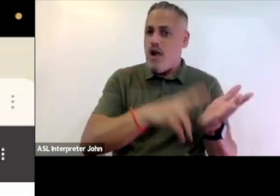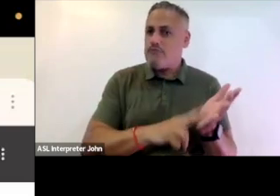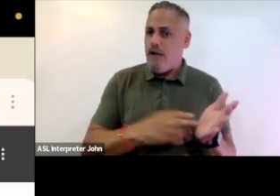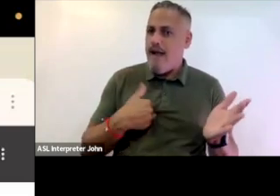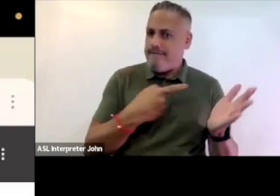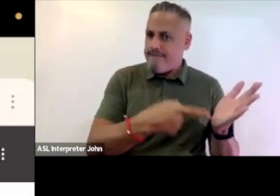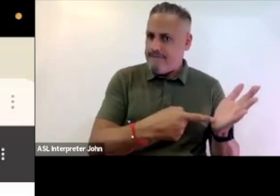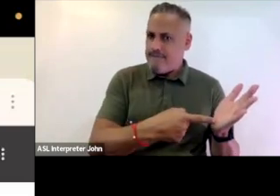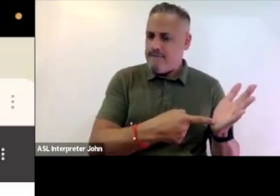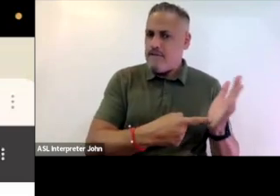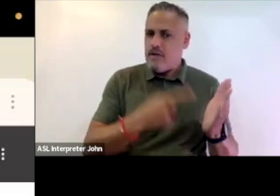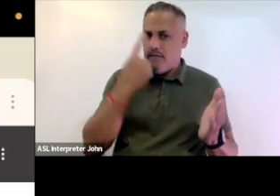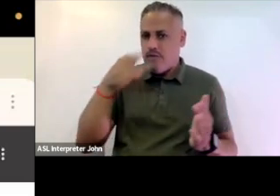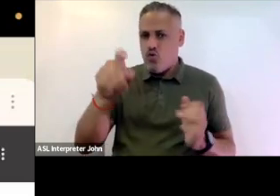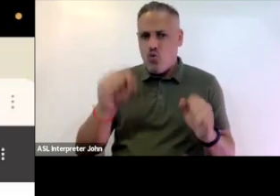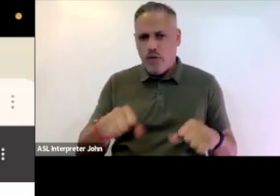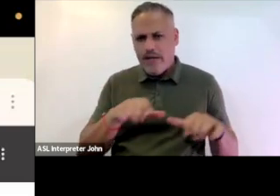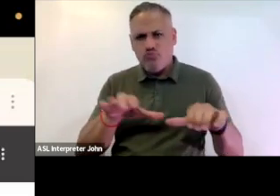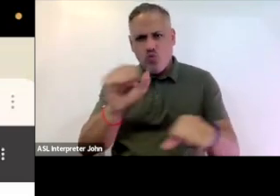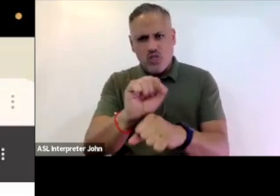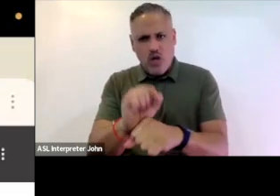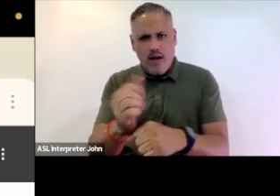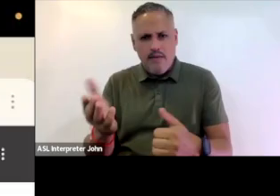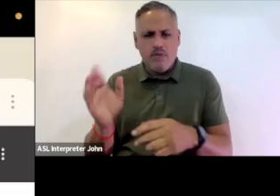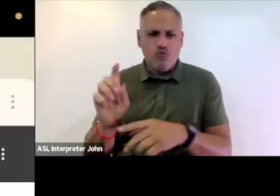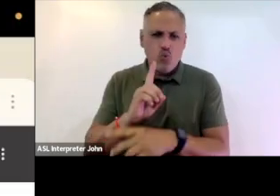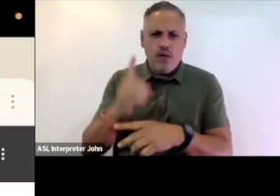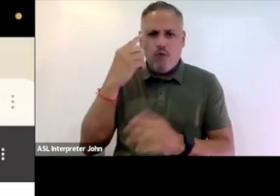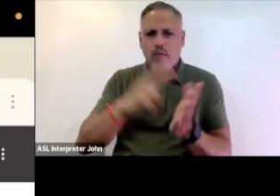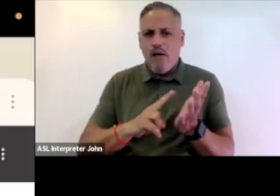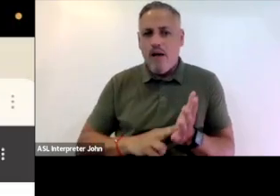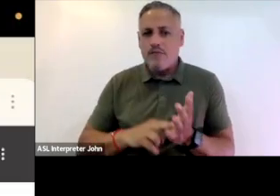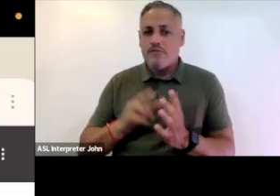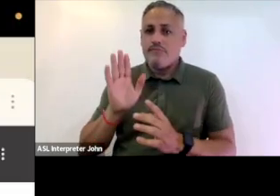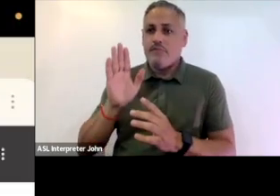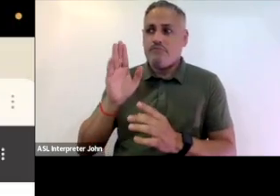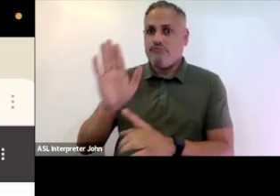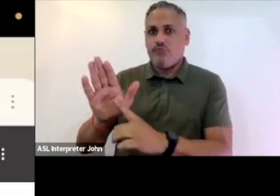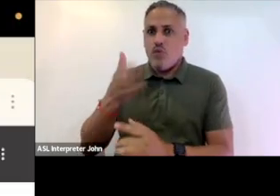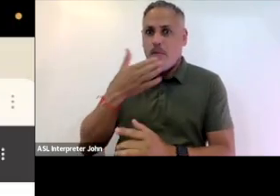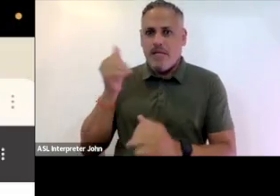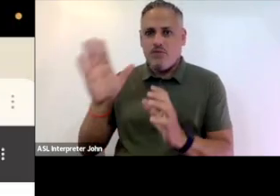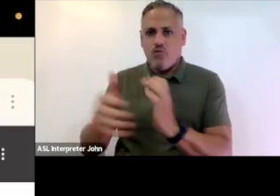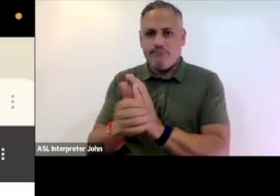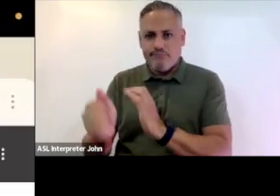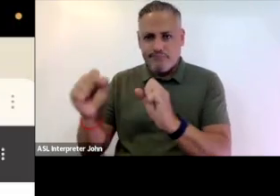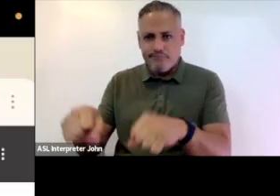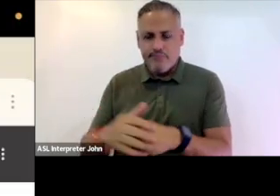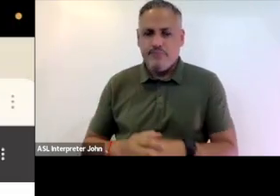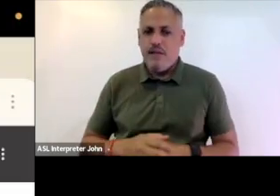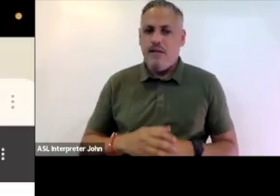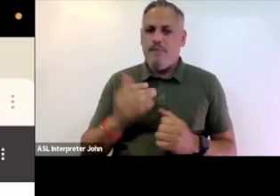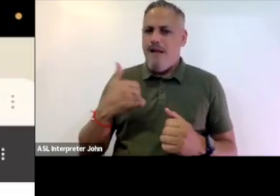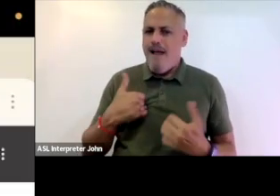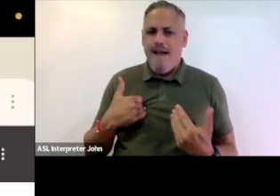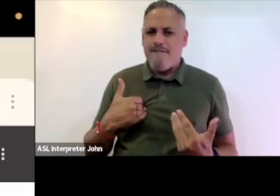contract so that you can perform the duties of the contract on your end to the best of your capability by